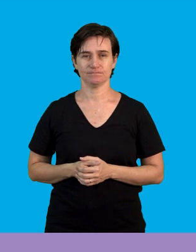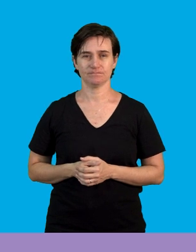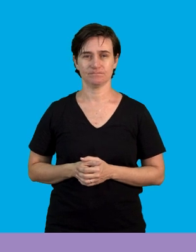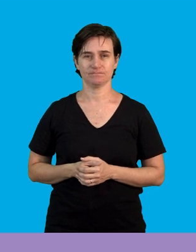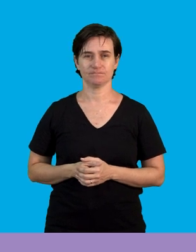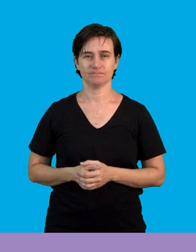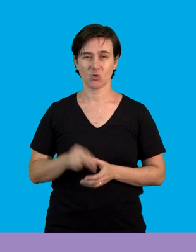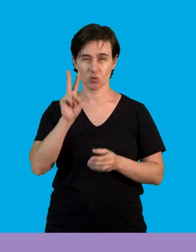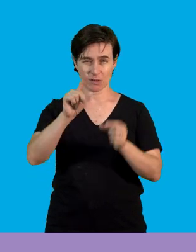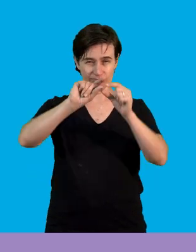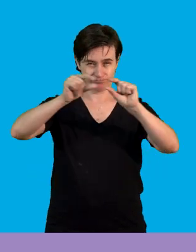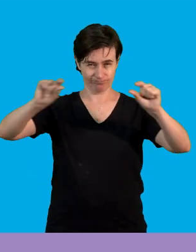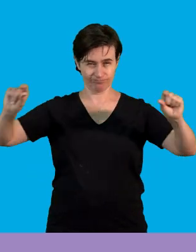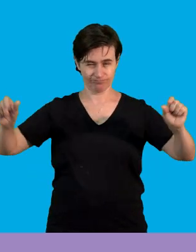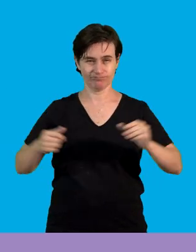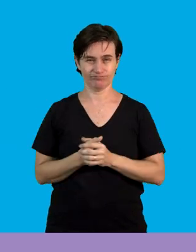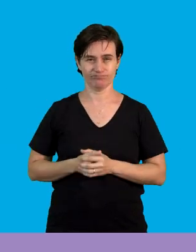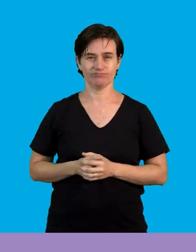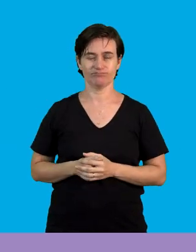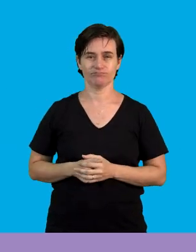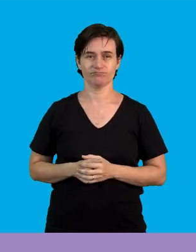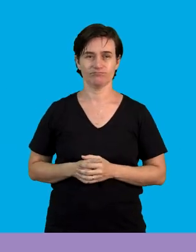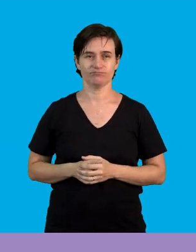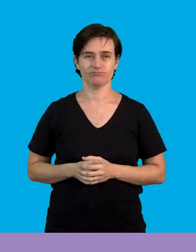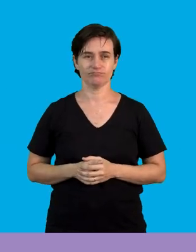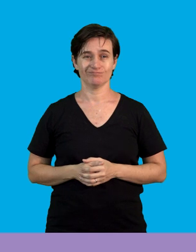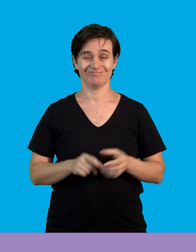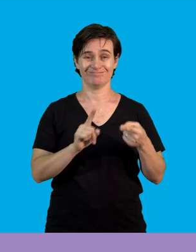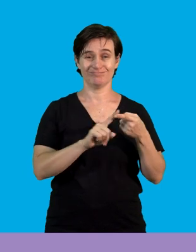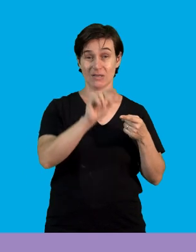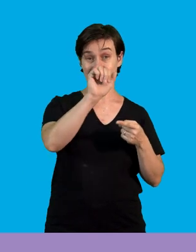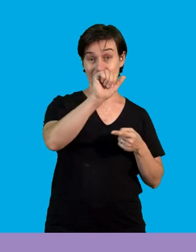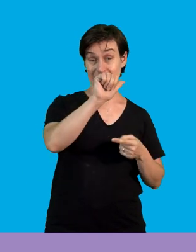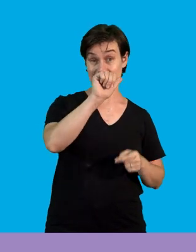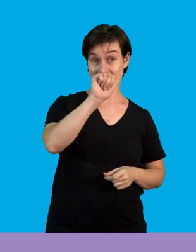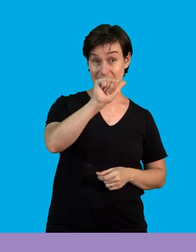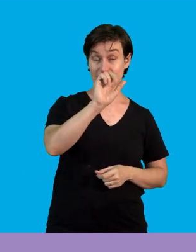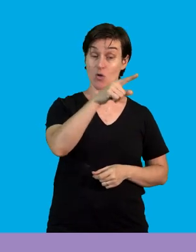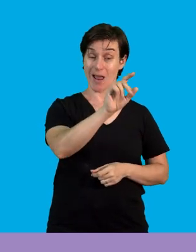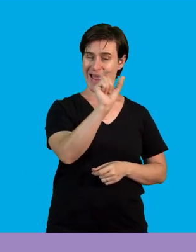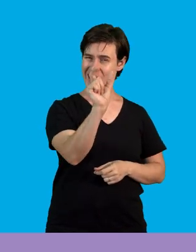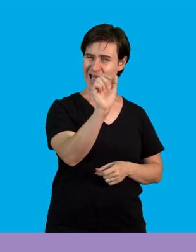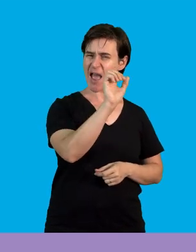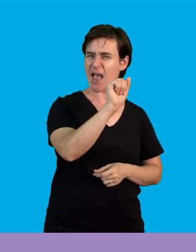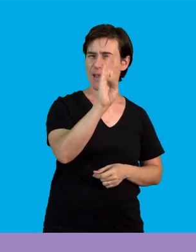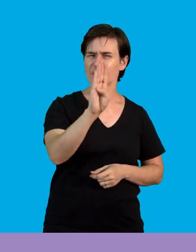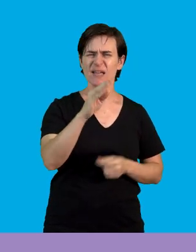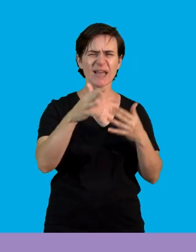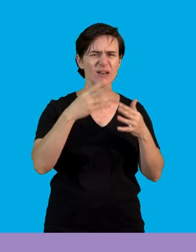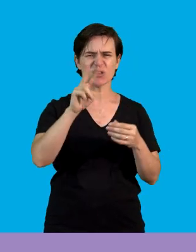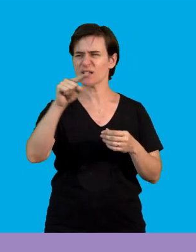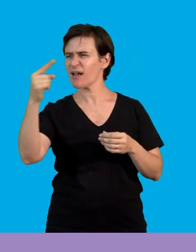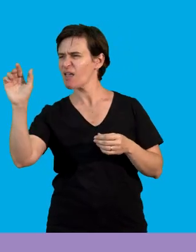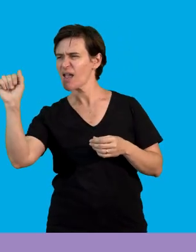Again, look at that expression. Let's look at it together. The first term is AB. Any other AB in